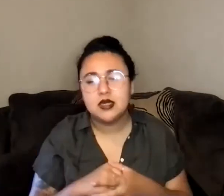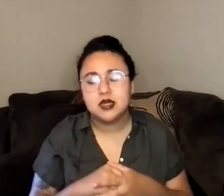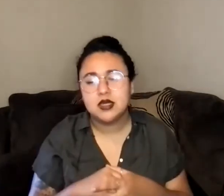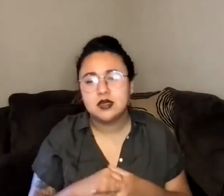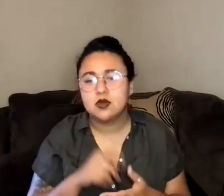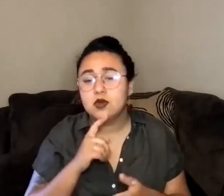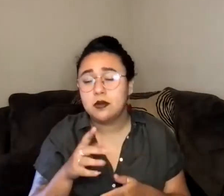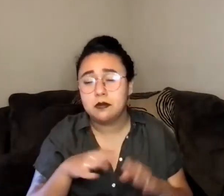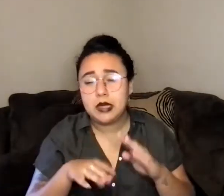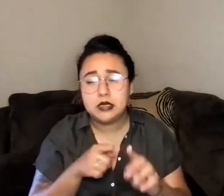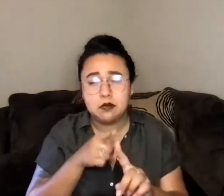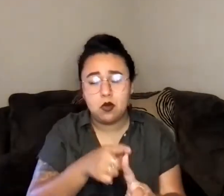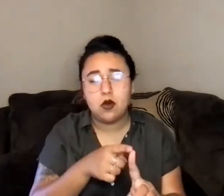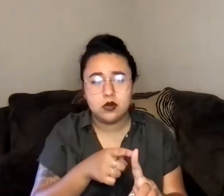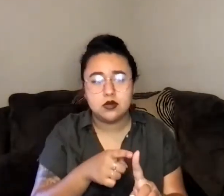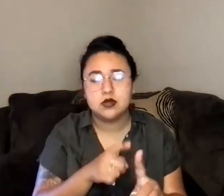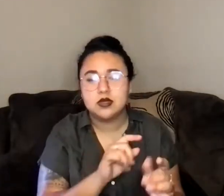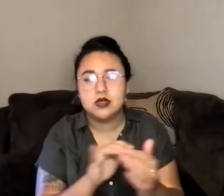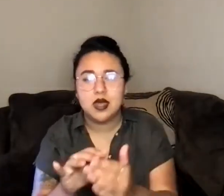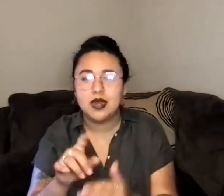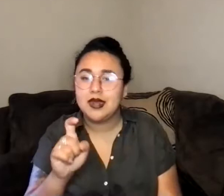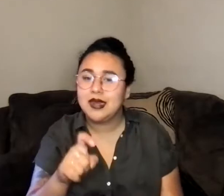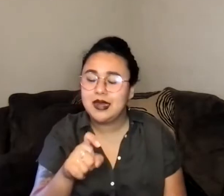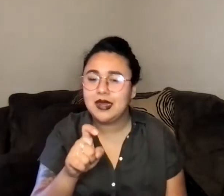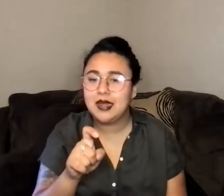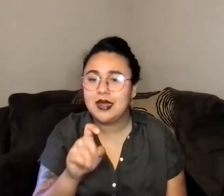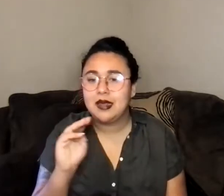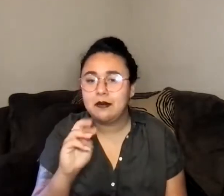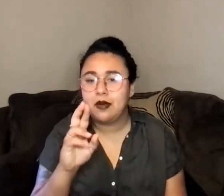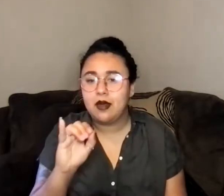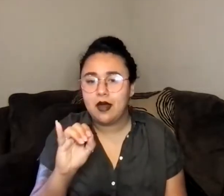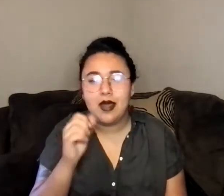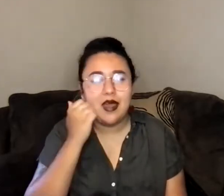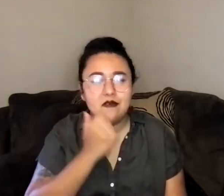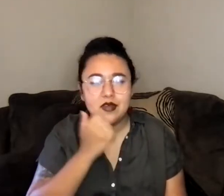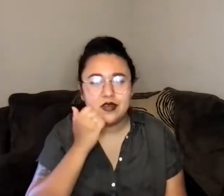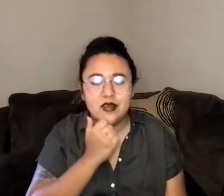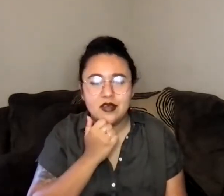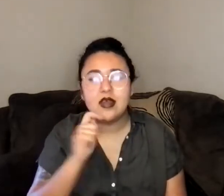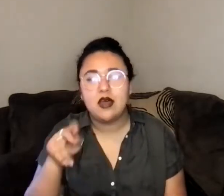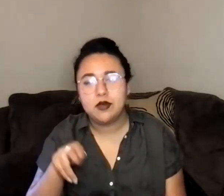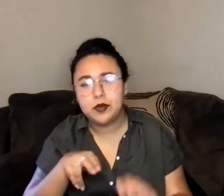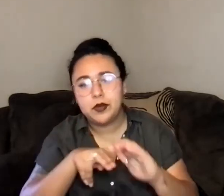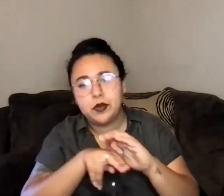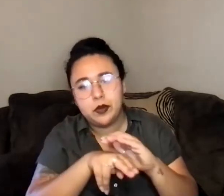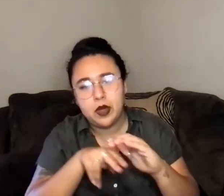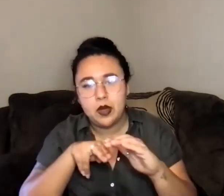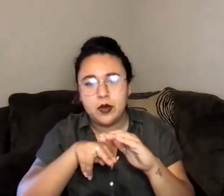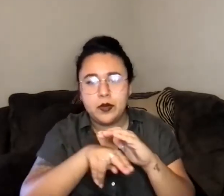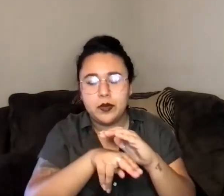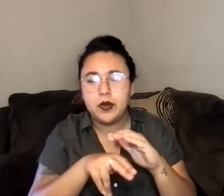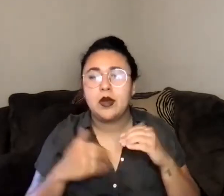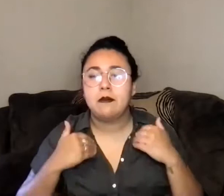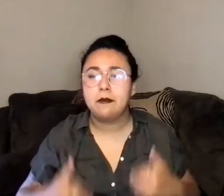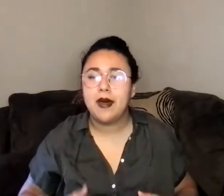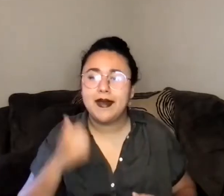basically the study needed an MRI every day. And when they realized that this person was